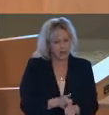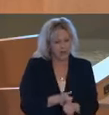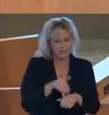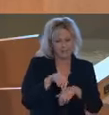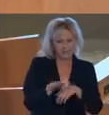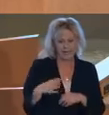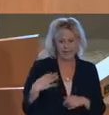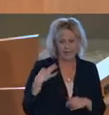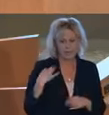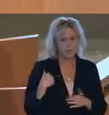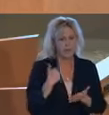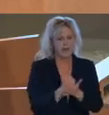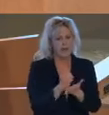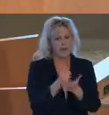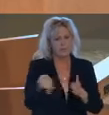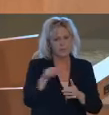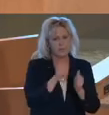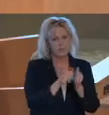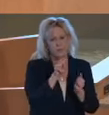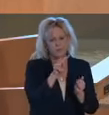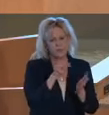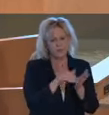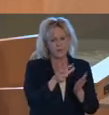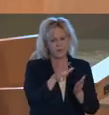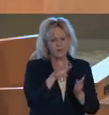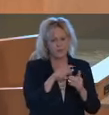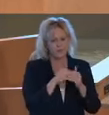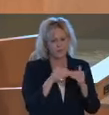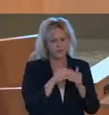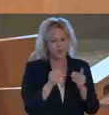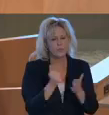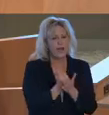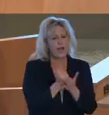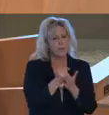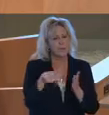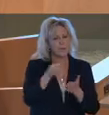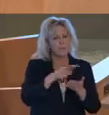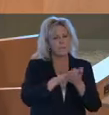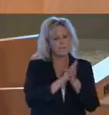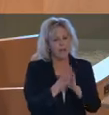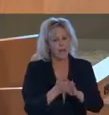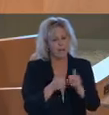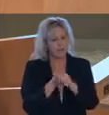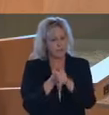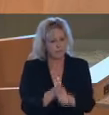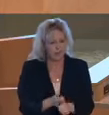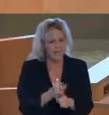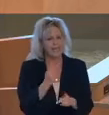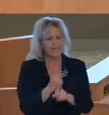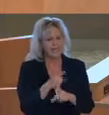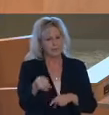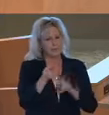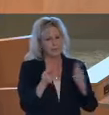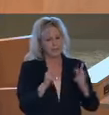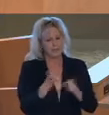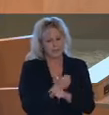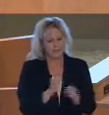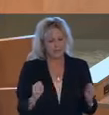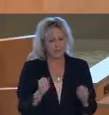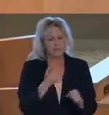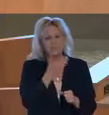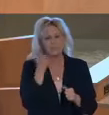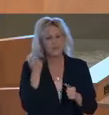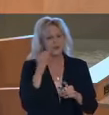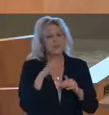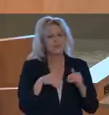so we can help them with this $2,500 check to become COVID compliant and to keep our residents safe. We think that's a much better way to